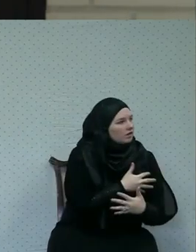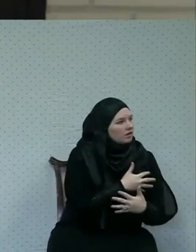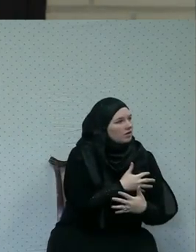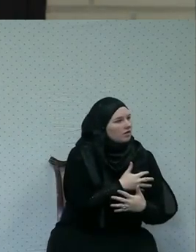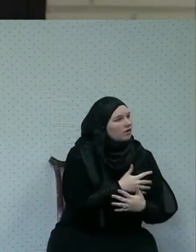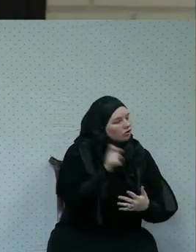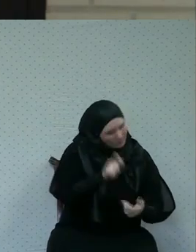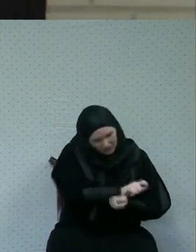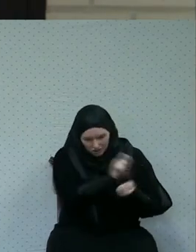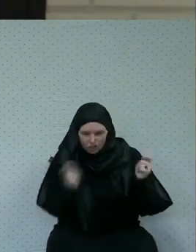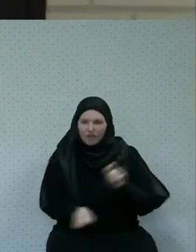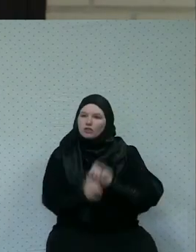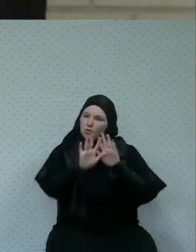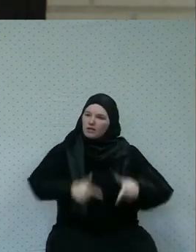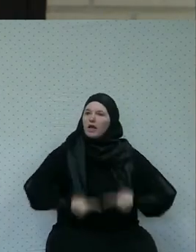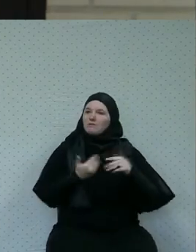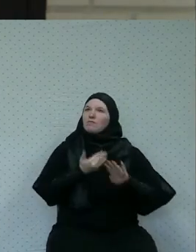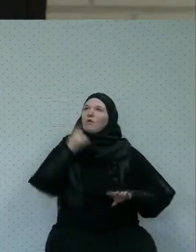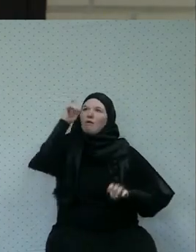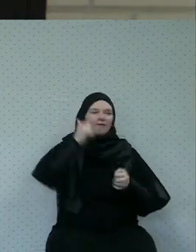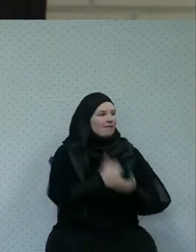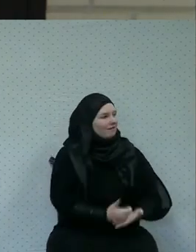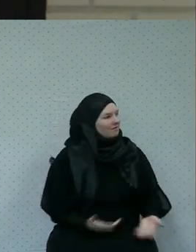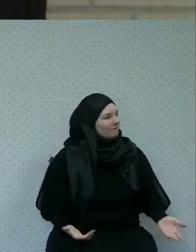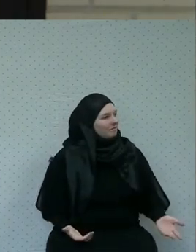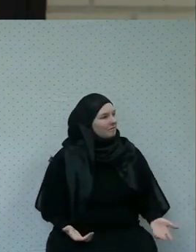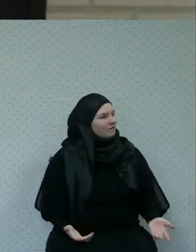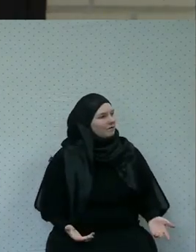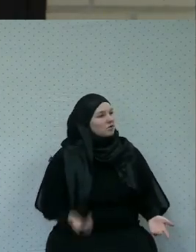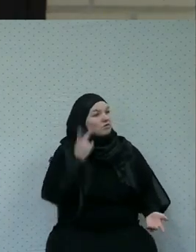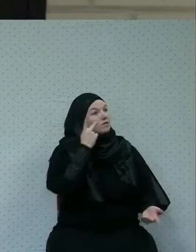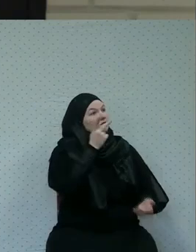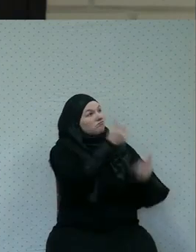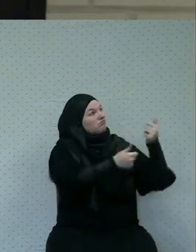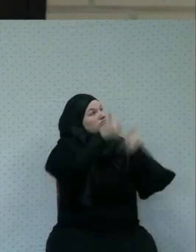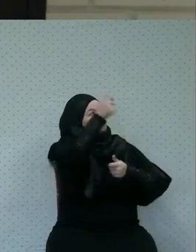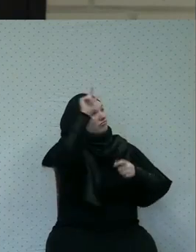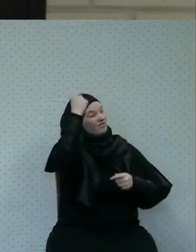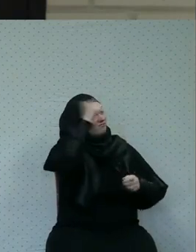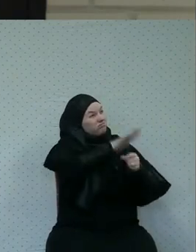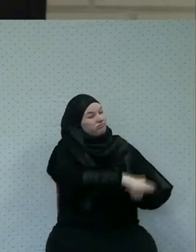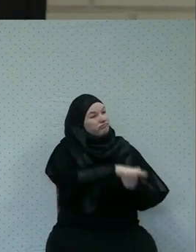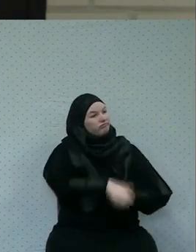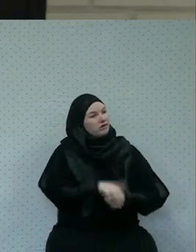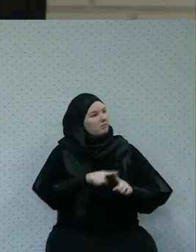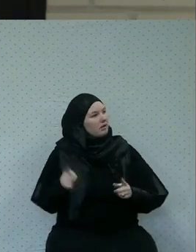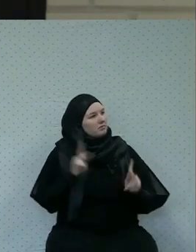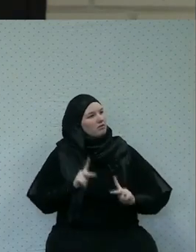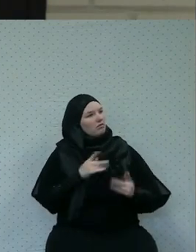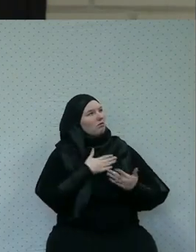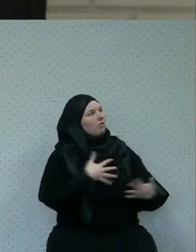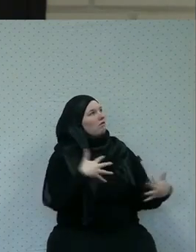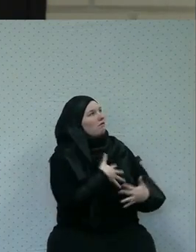have to change those components that give you the motives for your behavior. But if you don't change